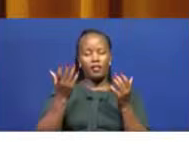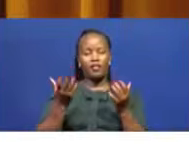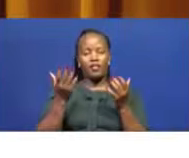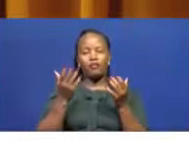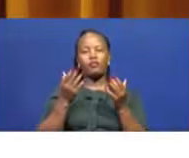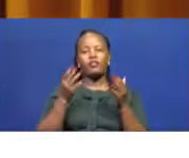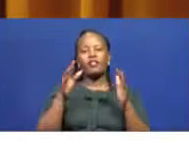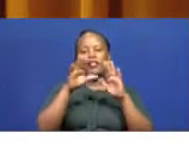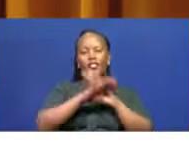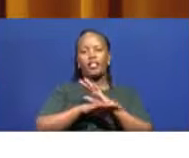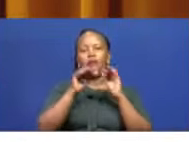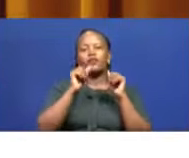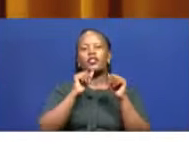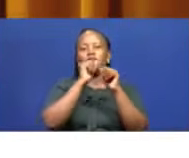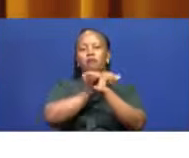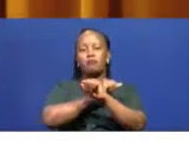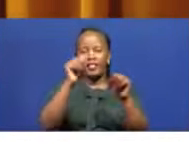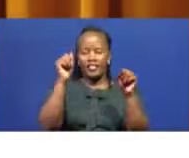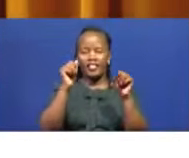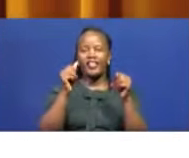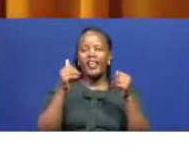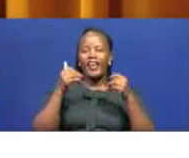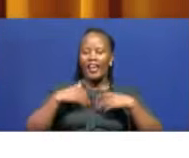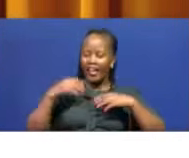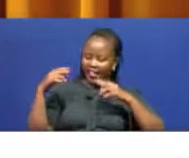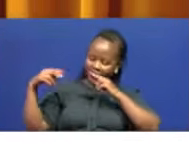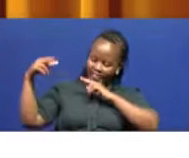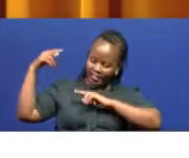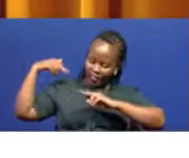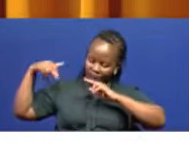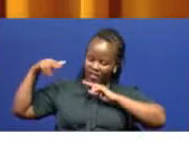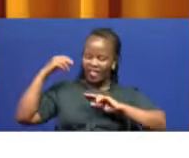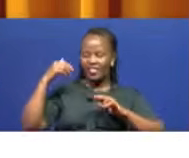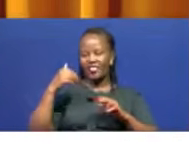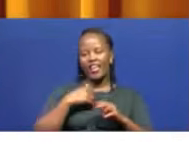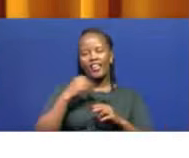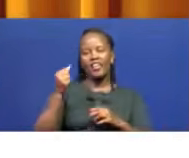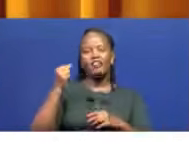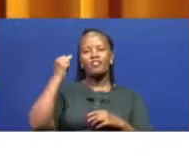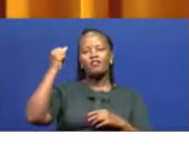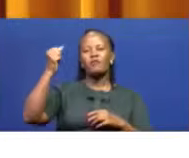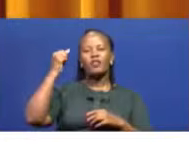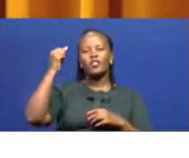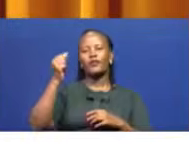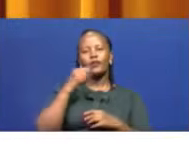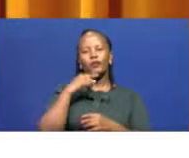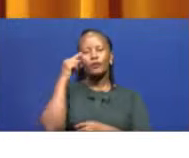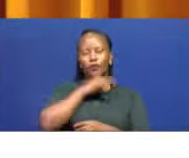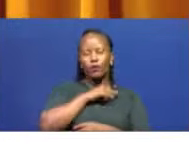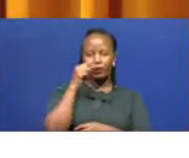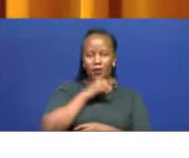successive Deputy Presidents had historically been subjected to political hostility.